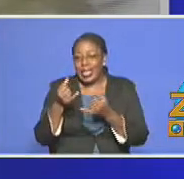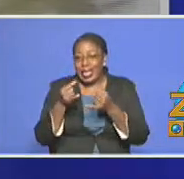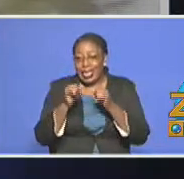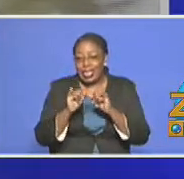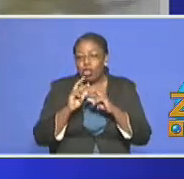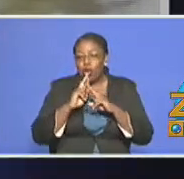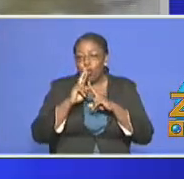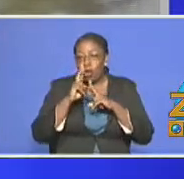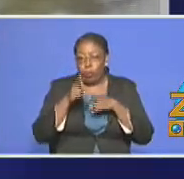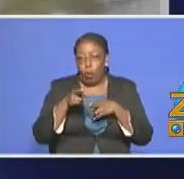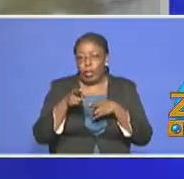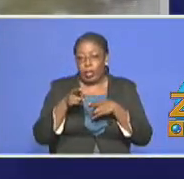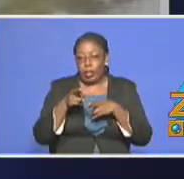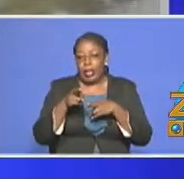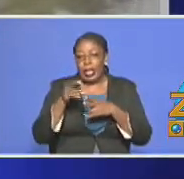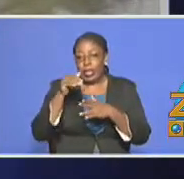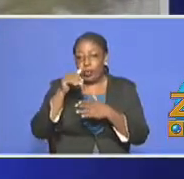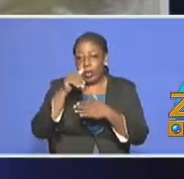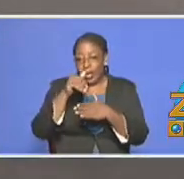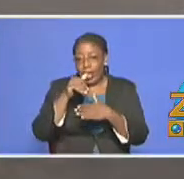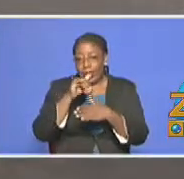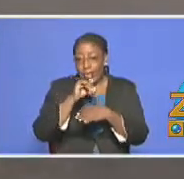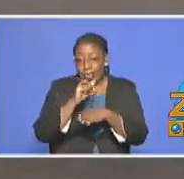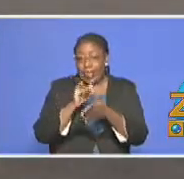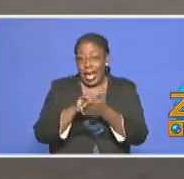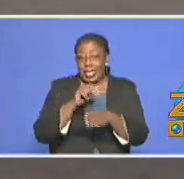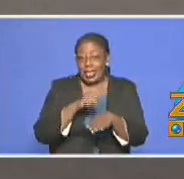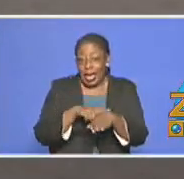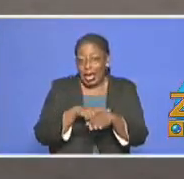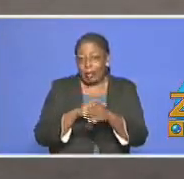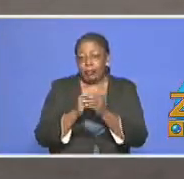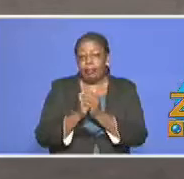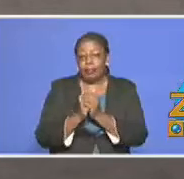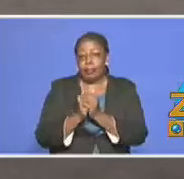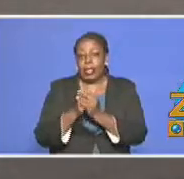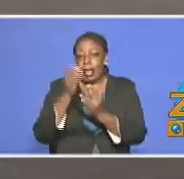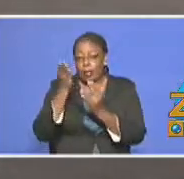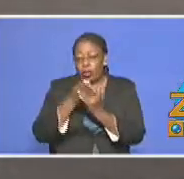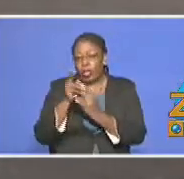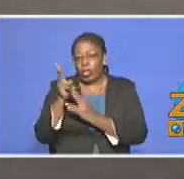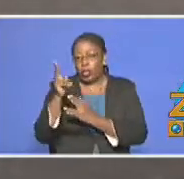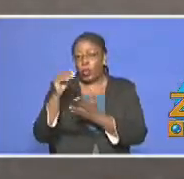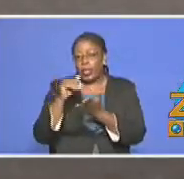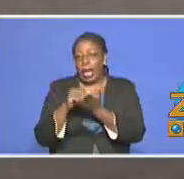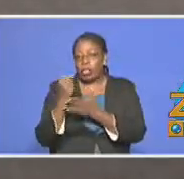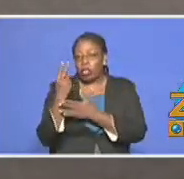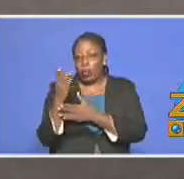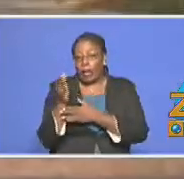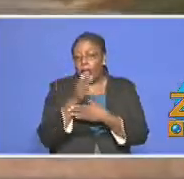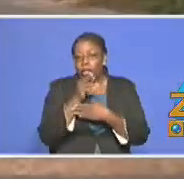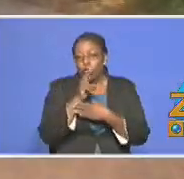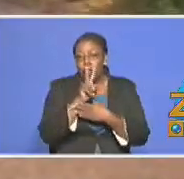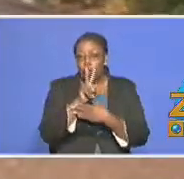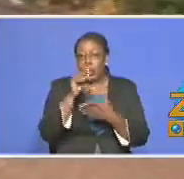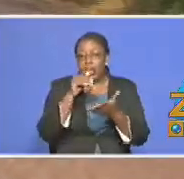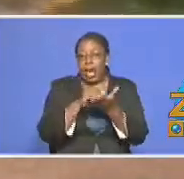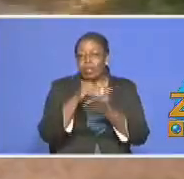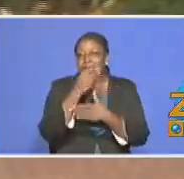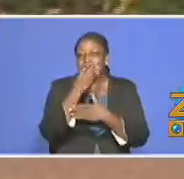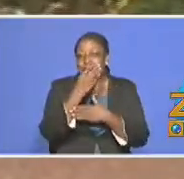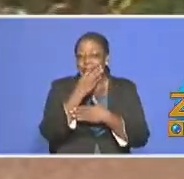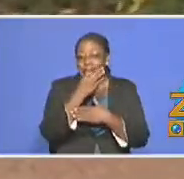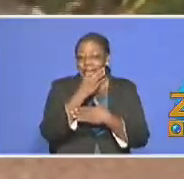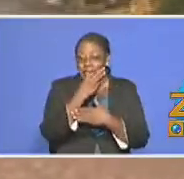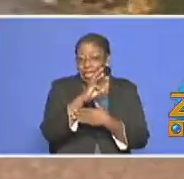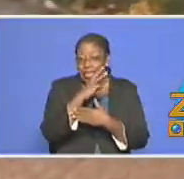incidents reported during the period. For the previous period, between 2012 to 2016, there